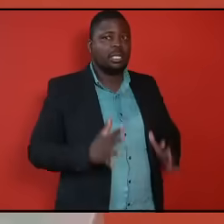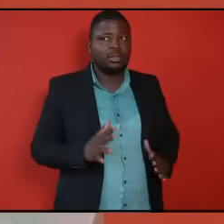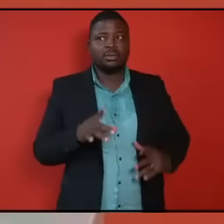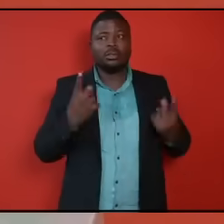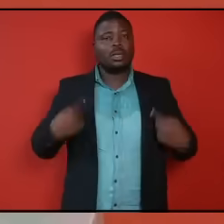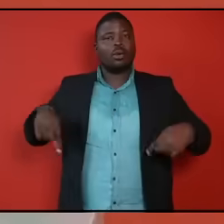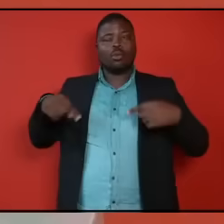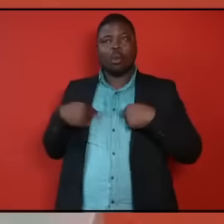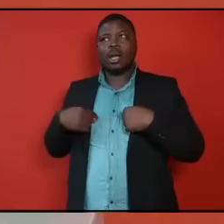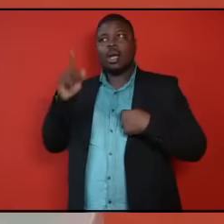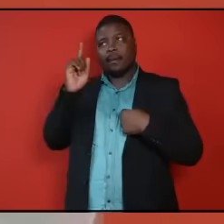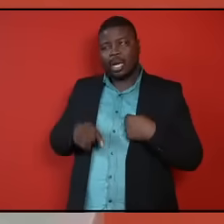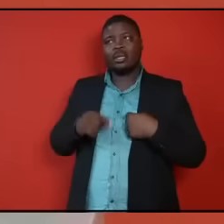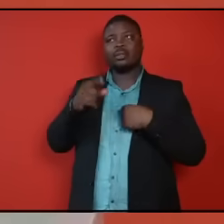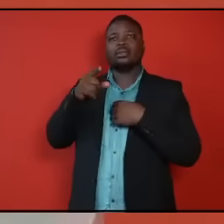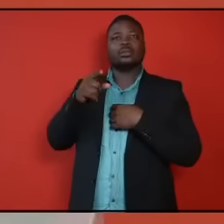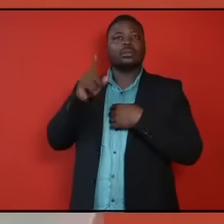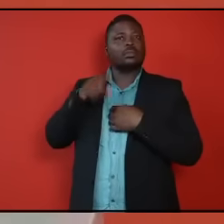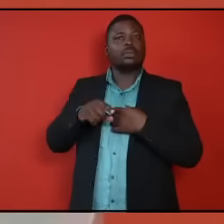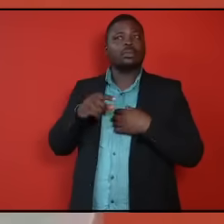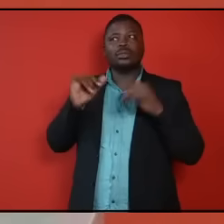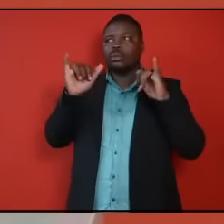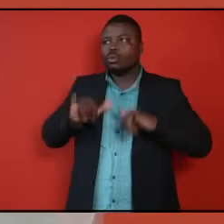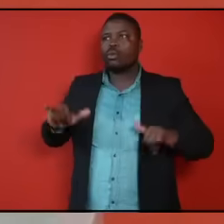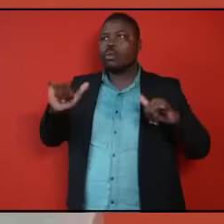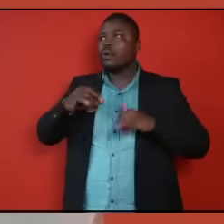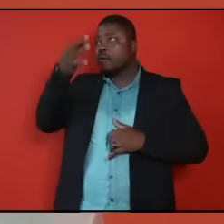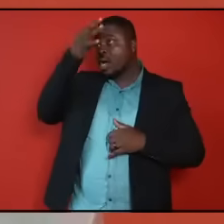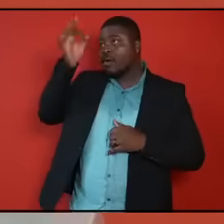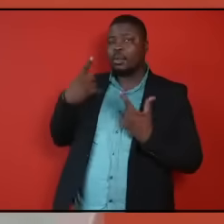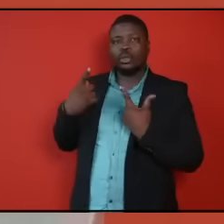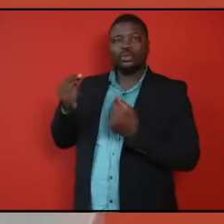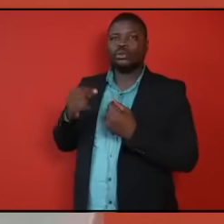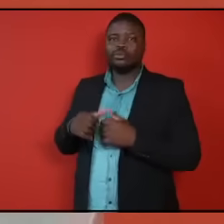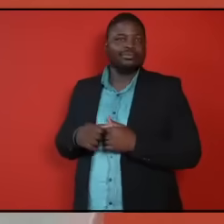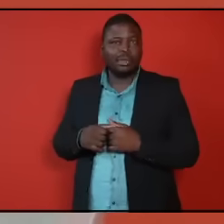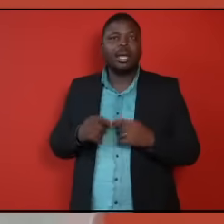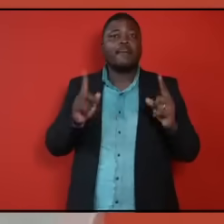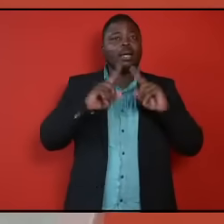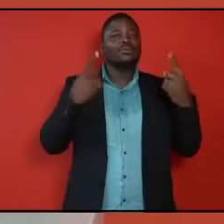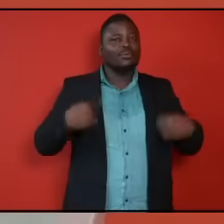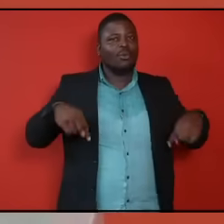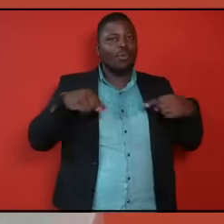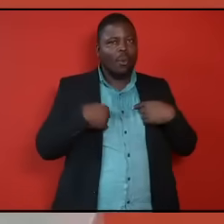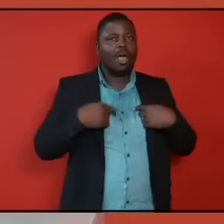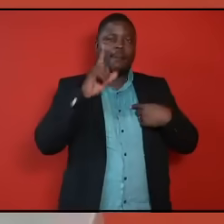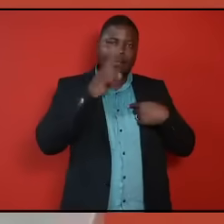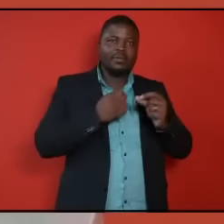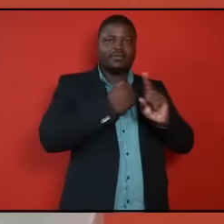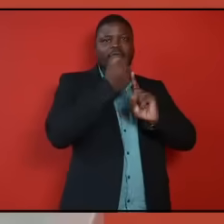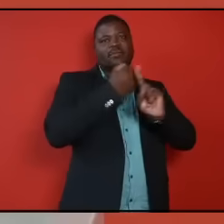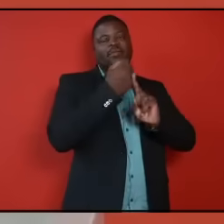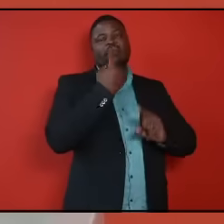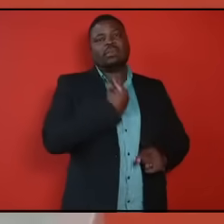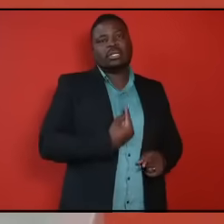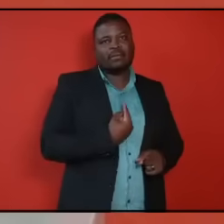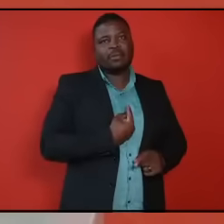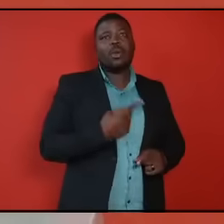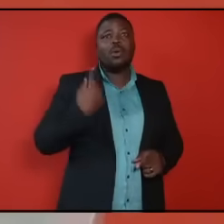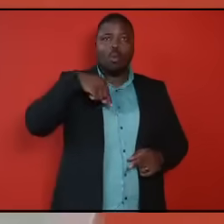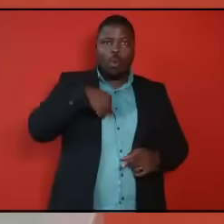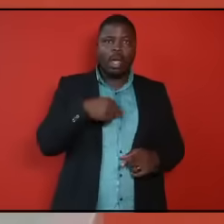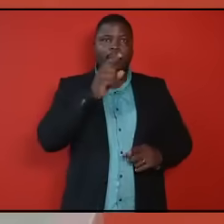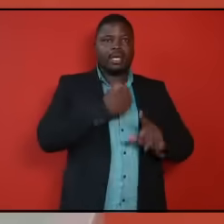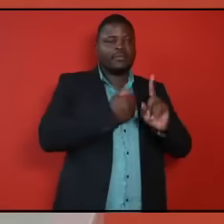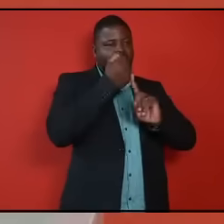government. Let's go. Let's go and make sure that we fight for our people